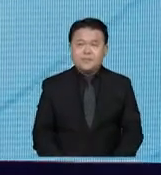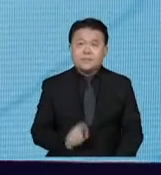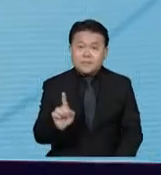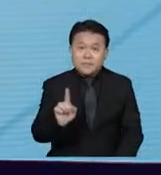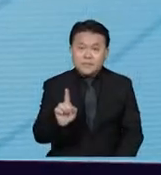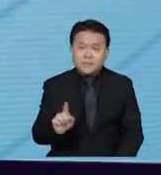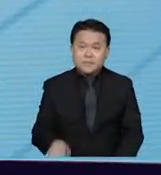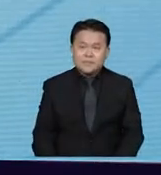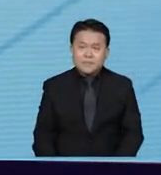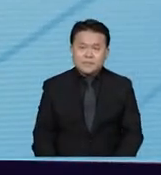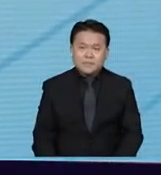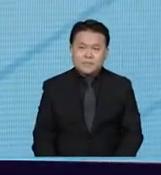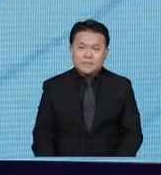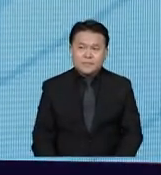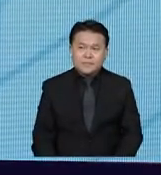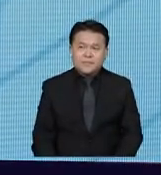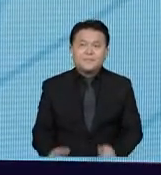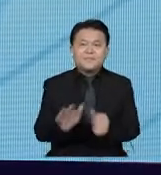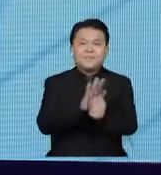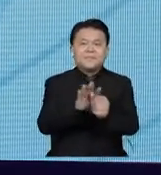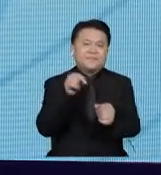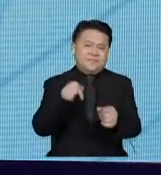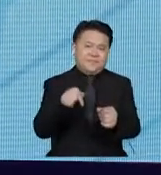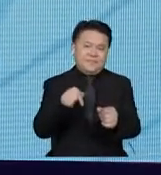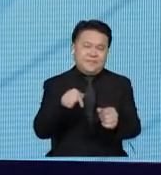the secret to our species' success.